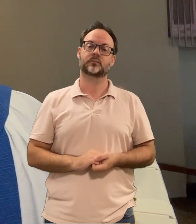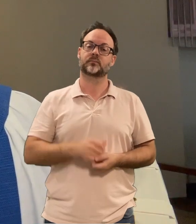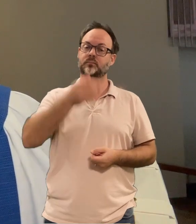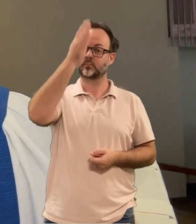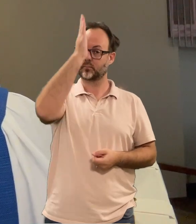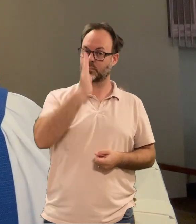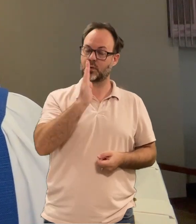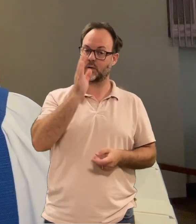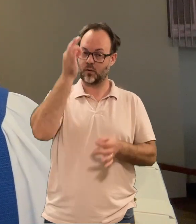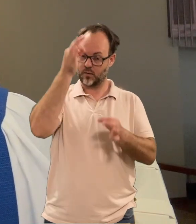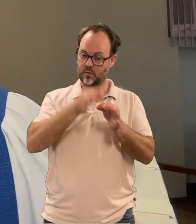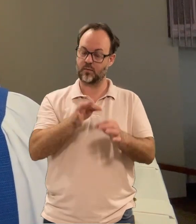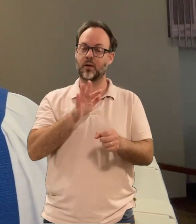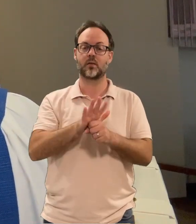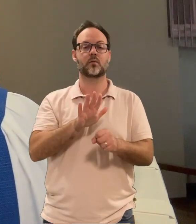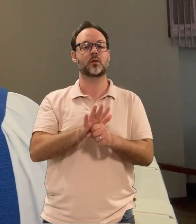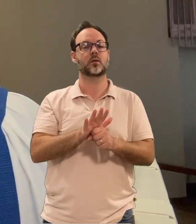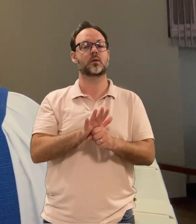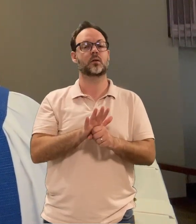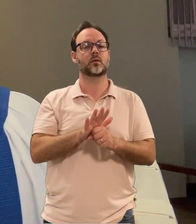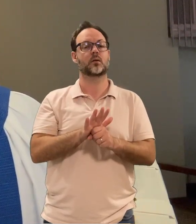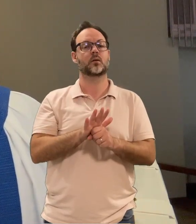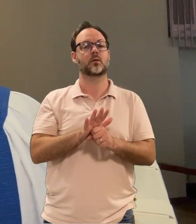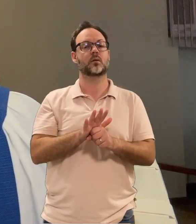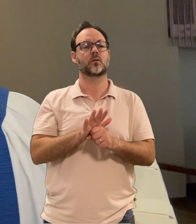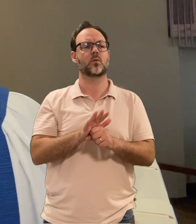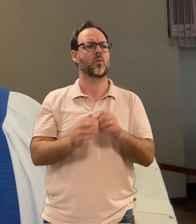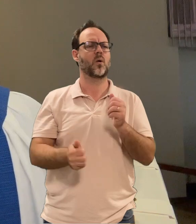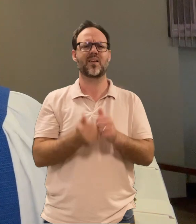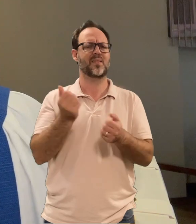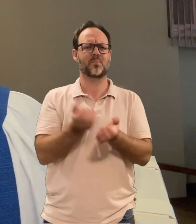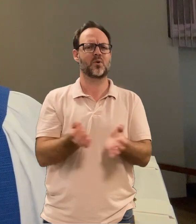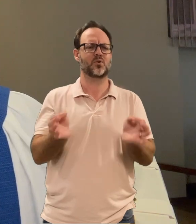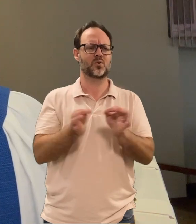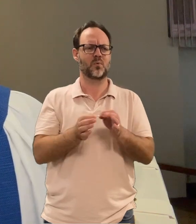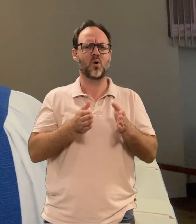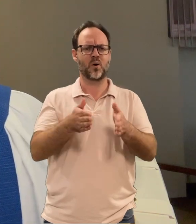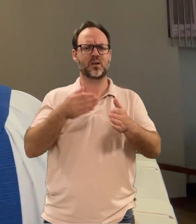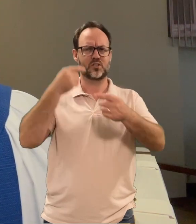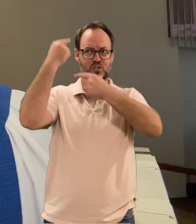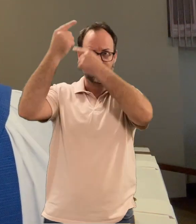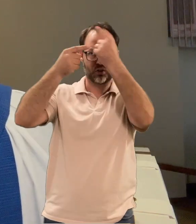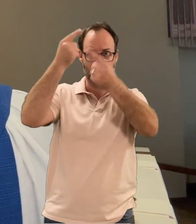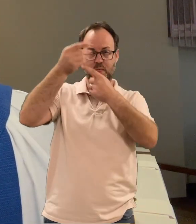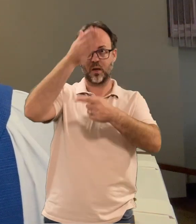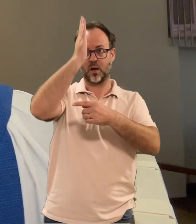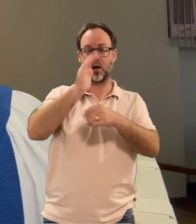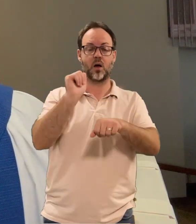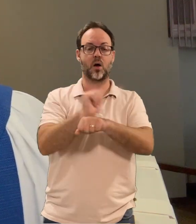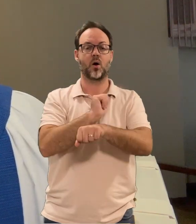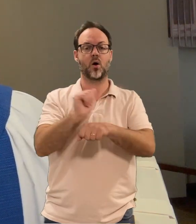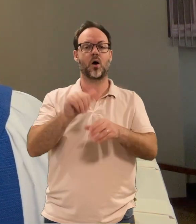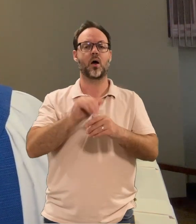his promises. God's faithfulness is one of the most important ways that you can